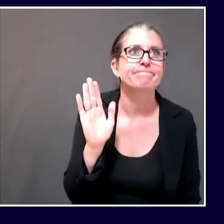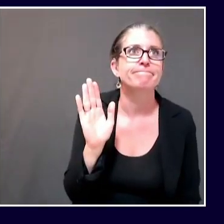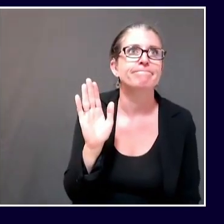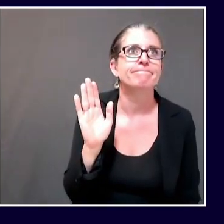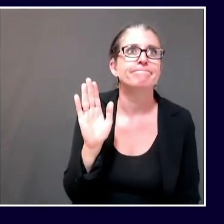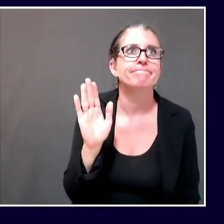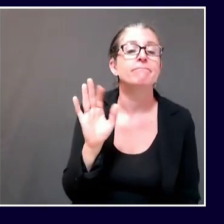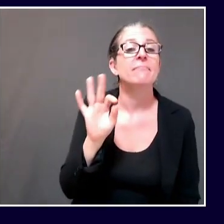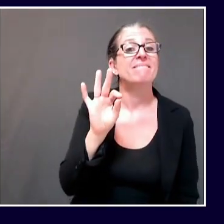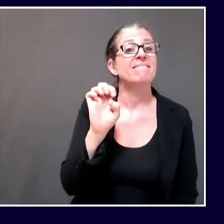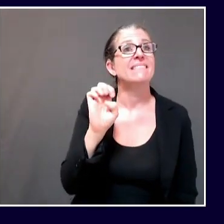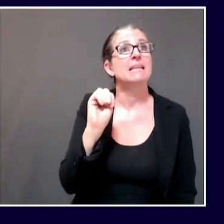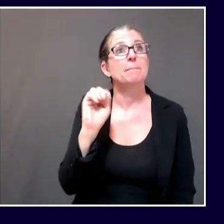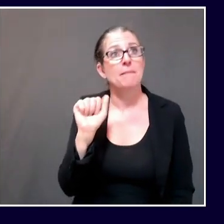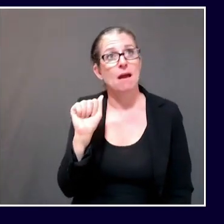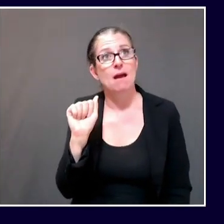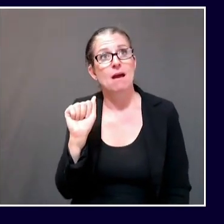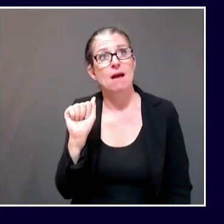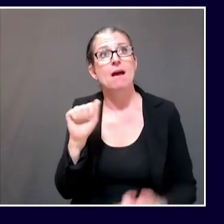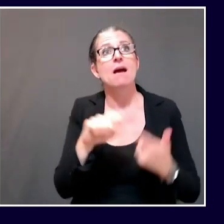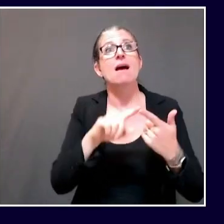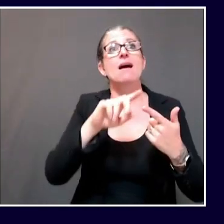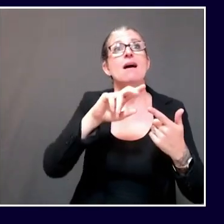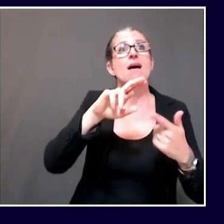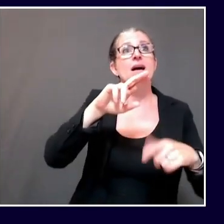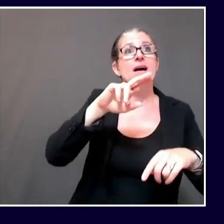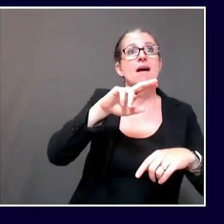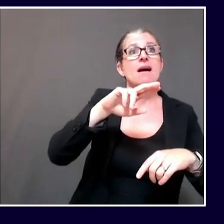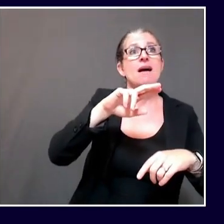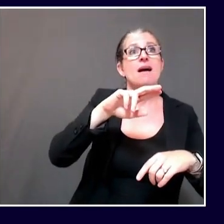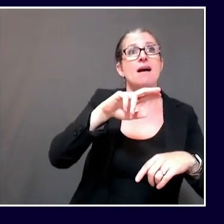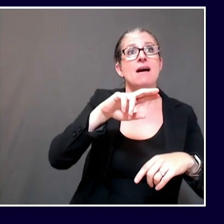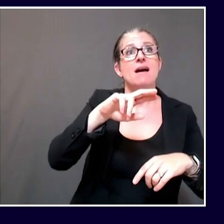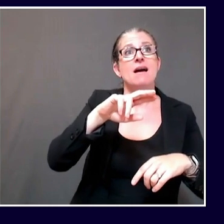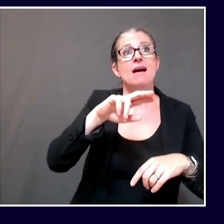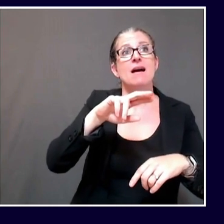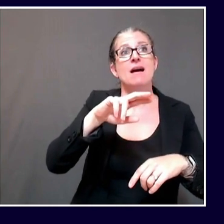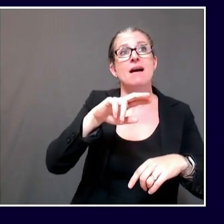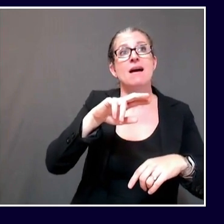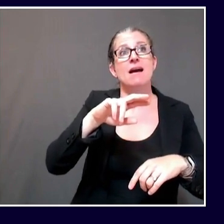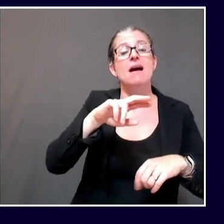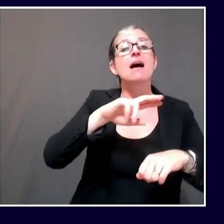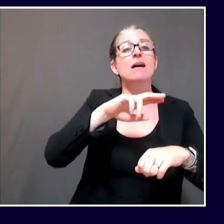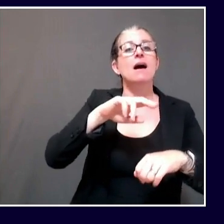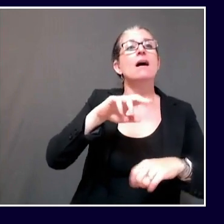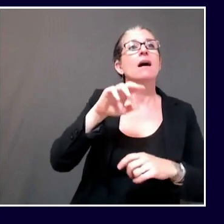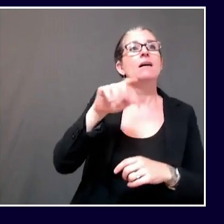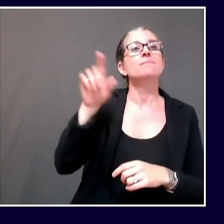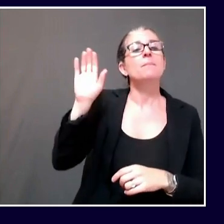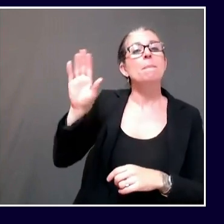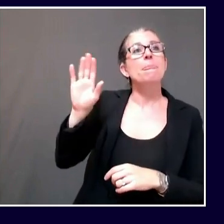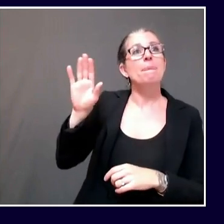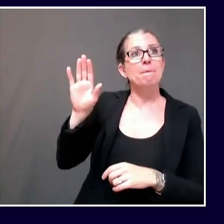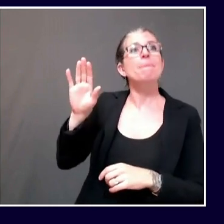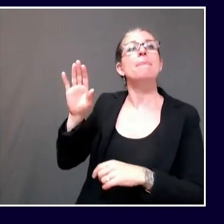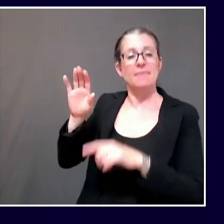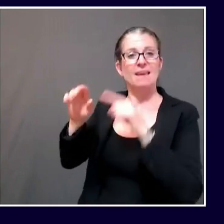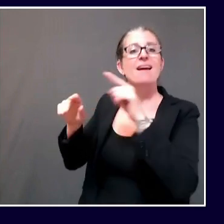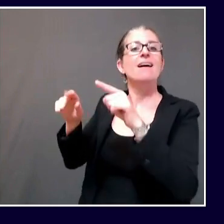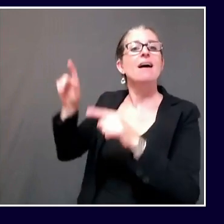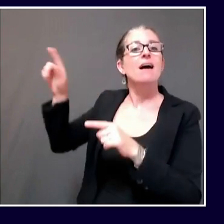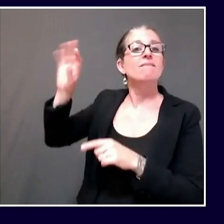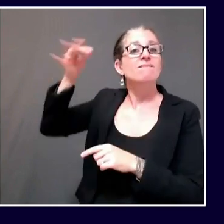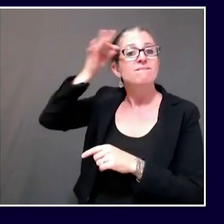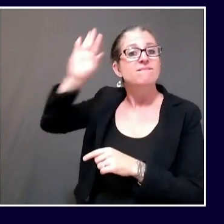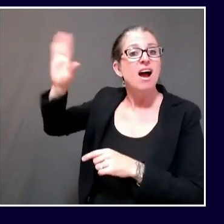Strategic National Stockpile, both of PPE as well as of testing supplies. I was actually just on the phone not long ago with